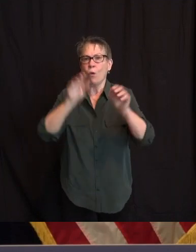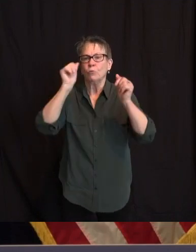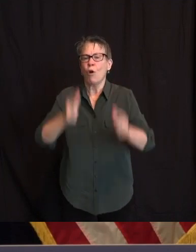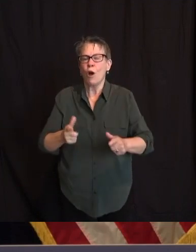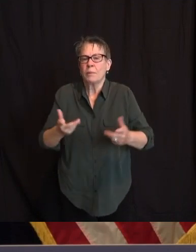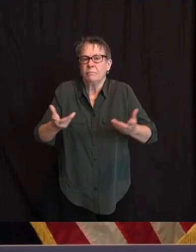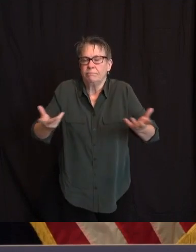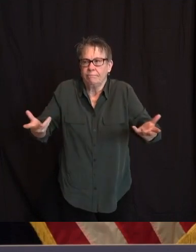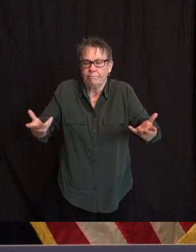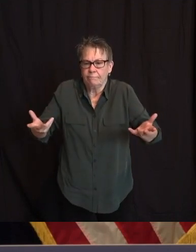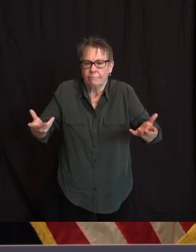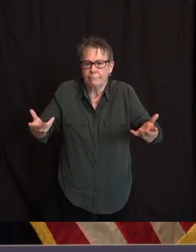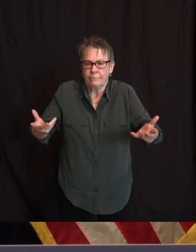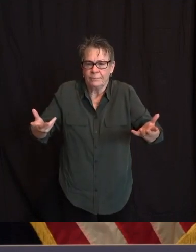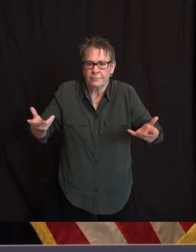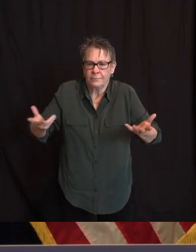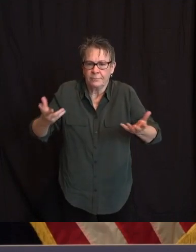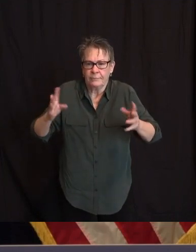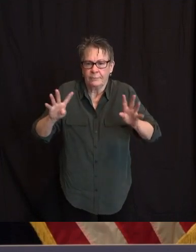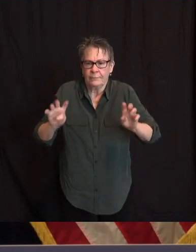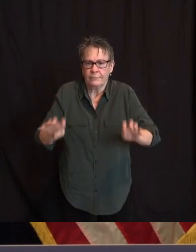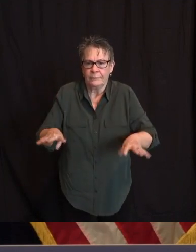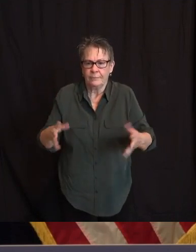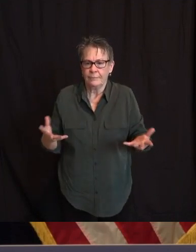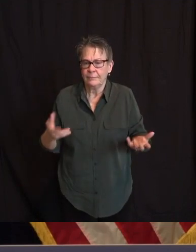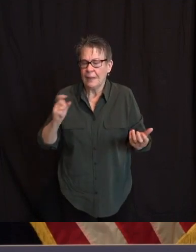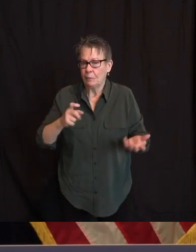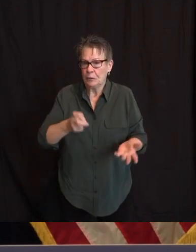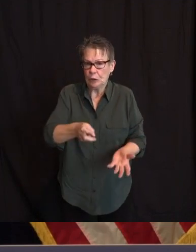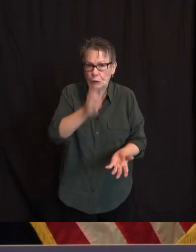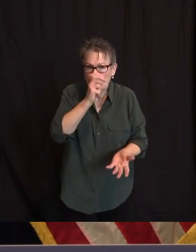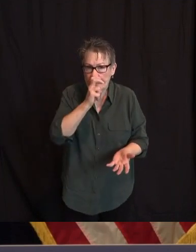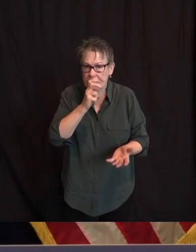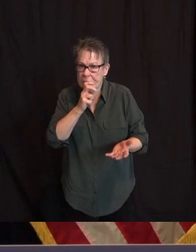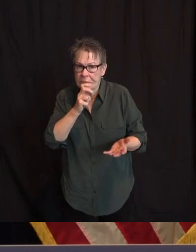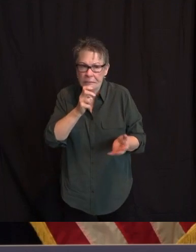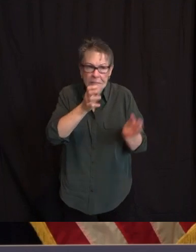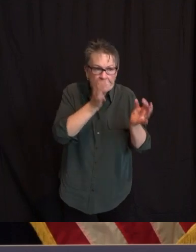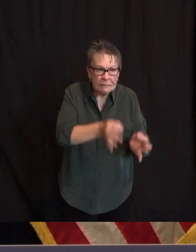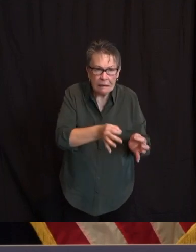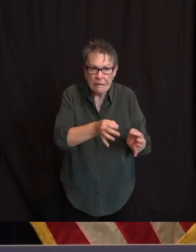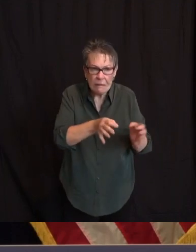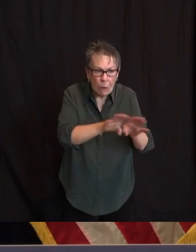envision going back on that in the near term until we're through this.